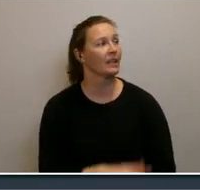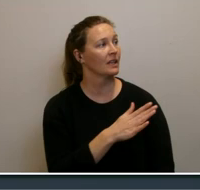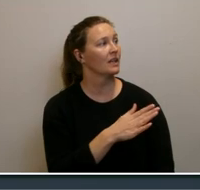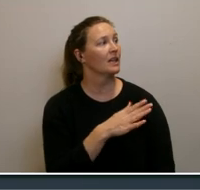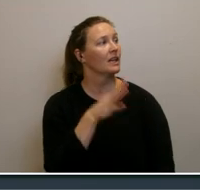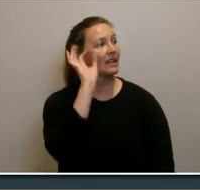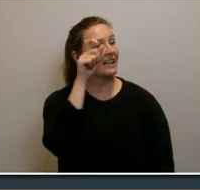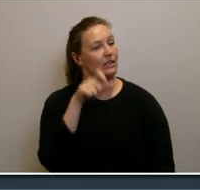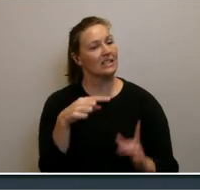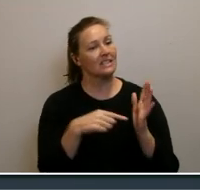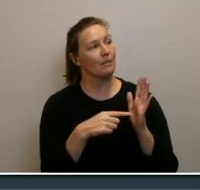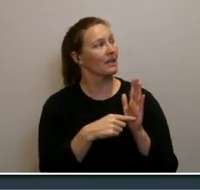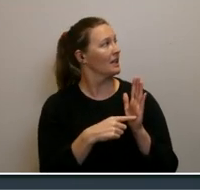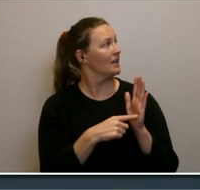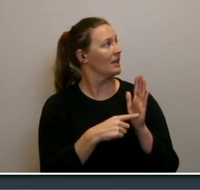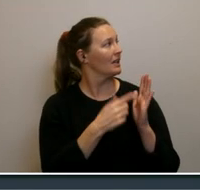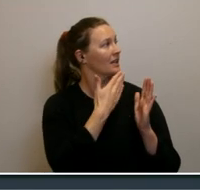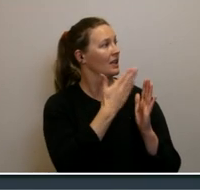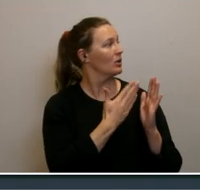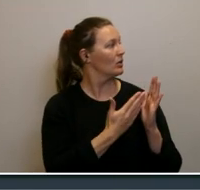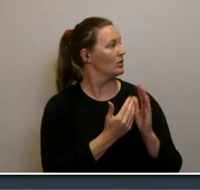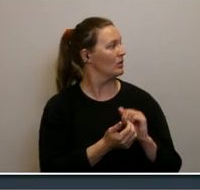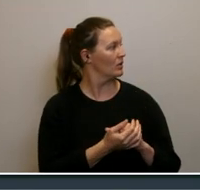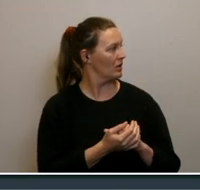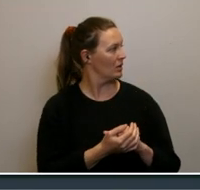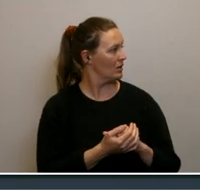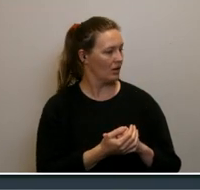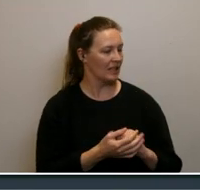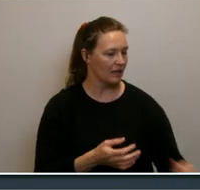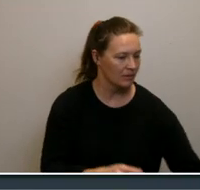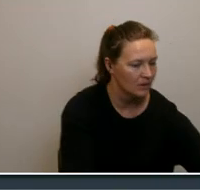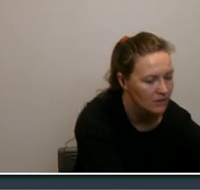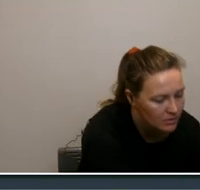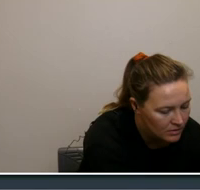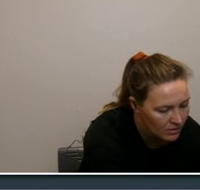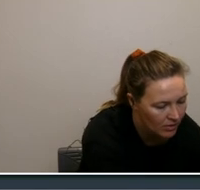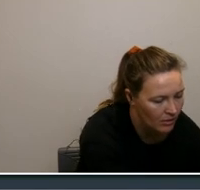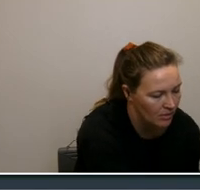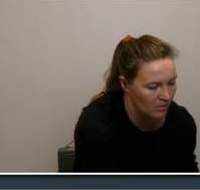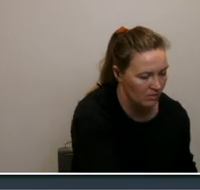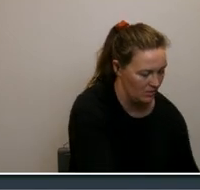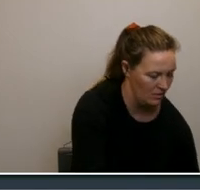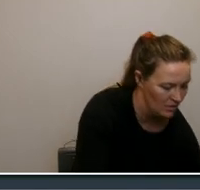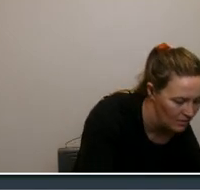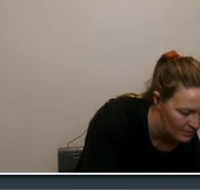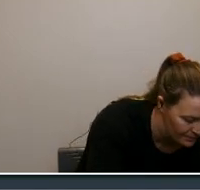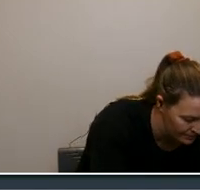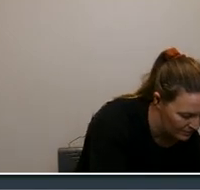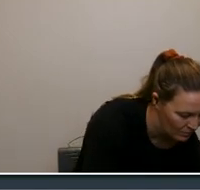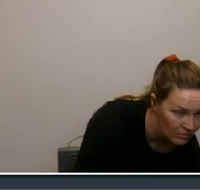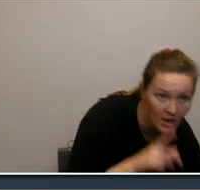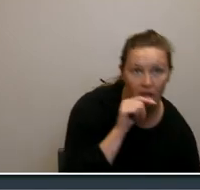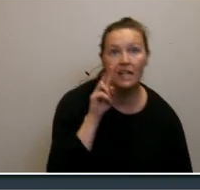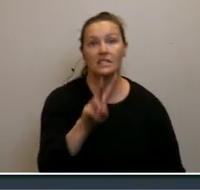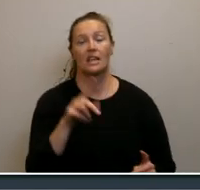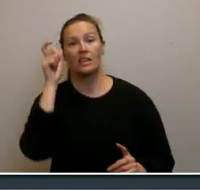Councillor Tapney. Thank you, through your worship. Really exciting, and I'm watching this this concept gain a foothold in our community, and I've